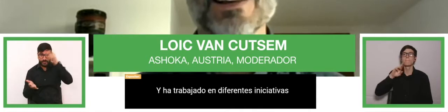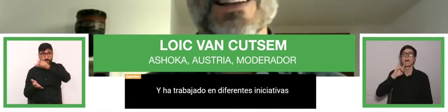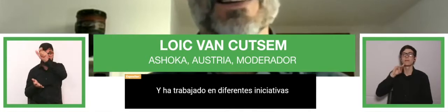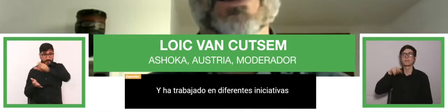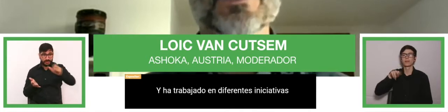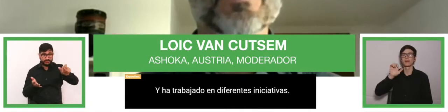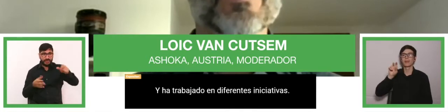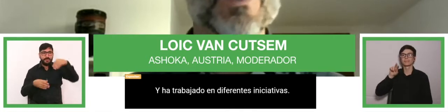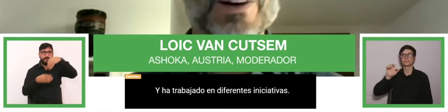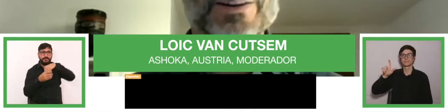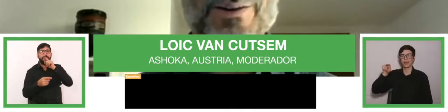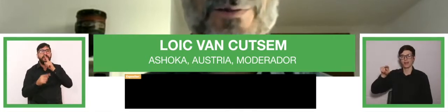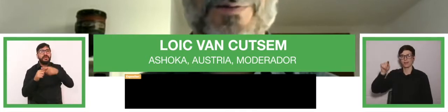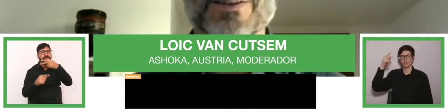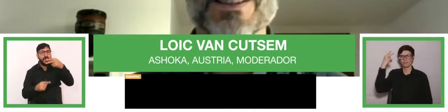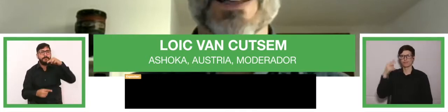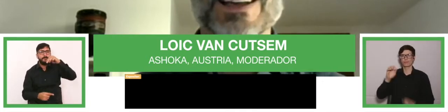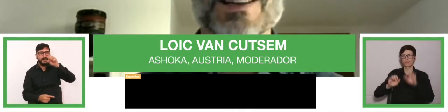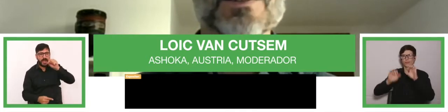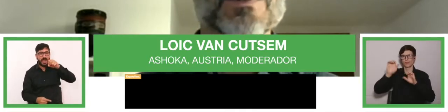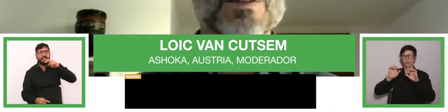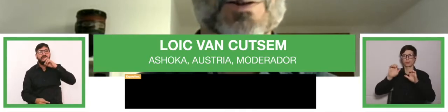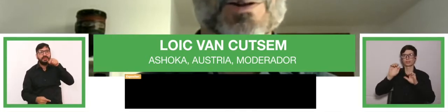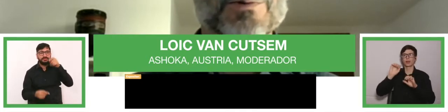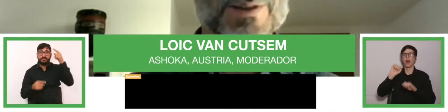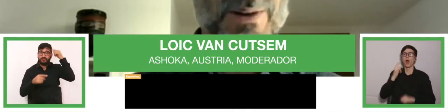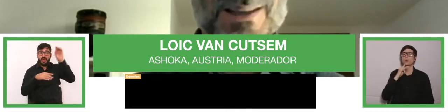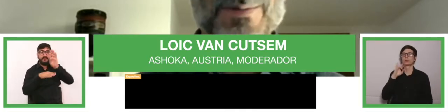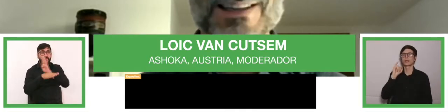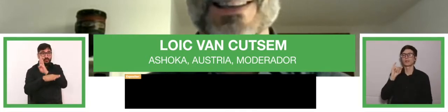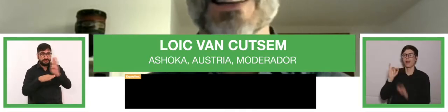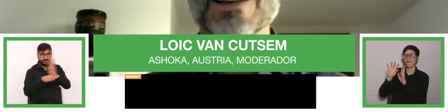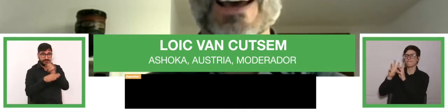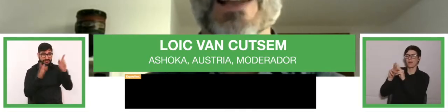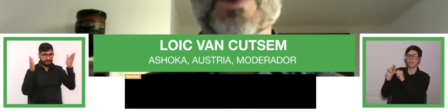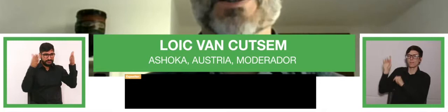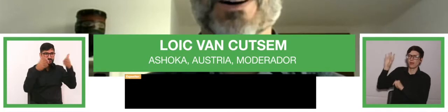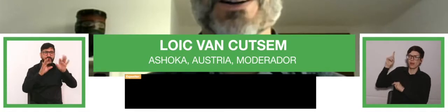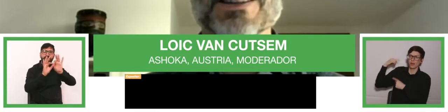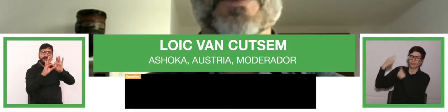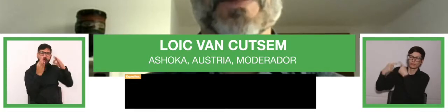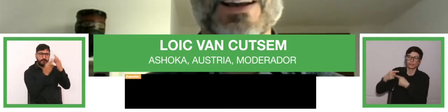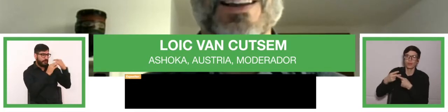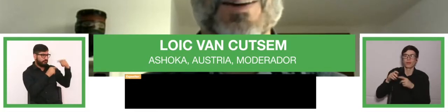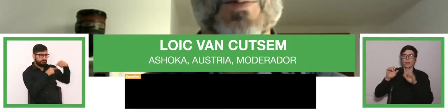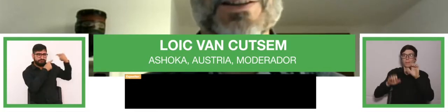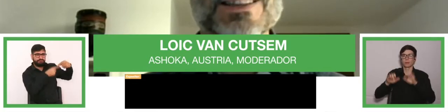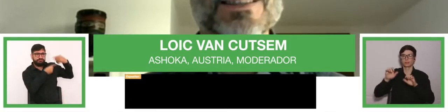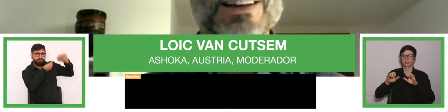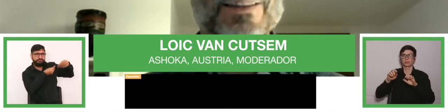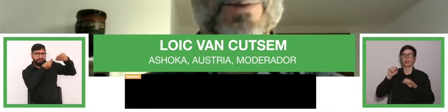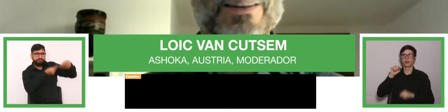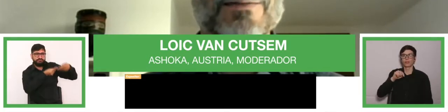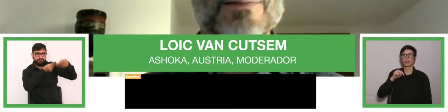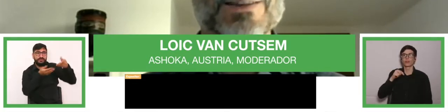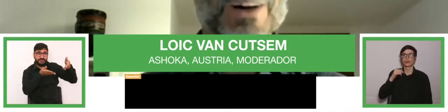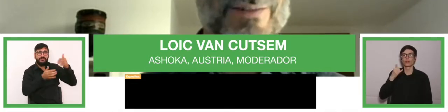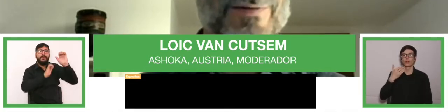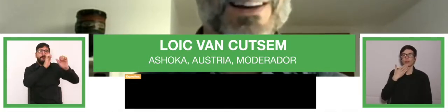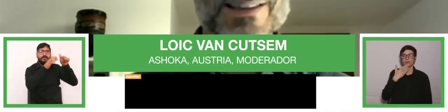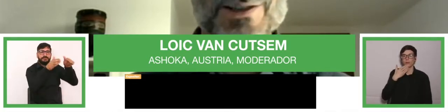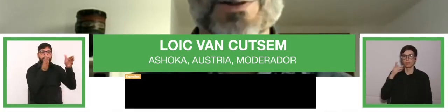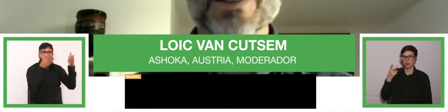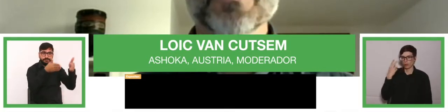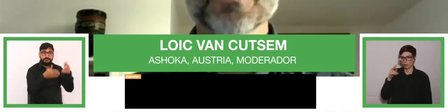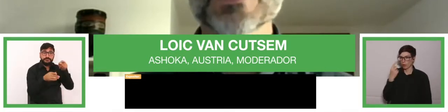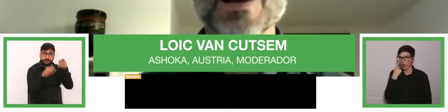Austria that is also very well known for their dedication to social responsibility and modern arts. Martin, together with his